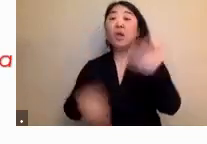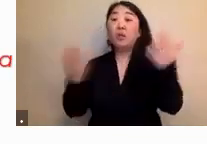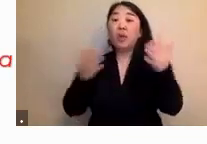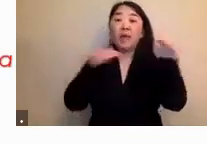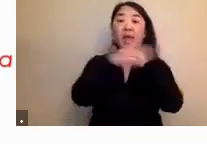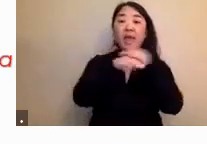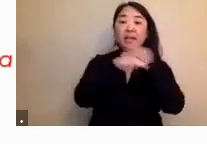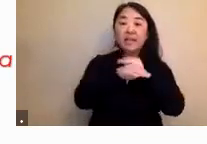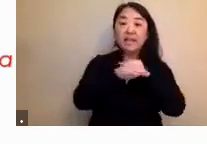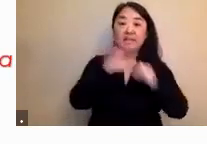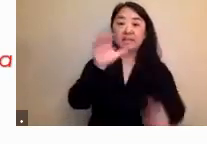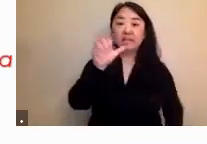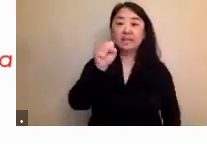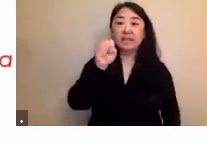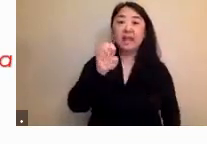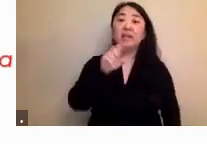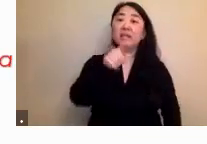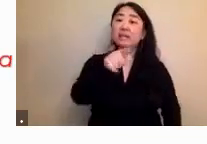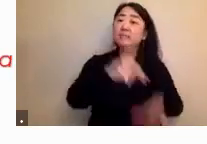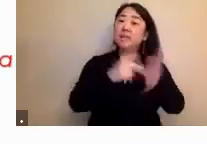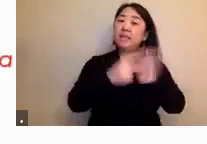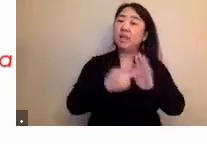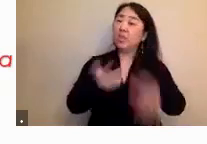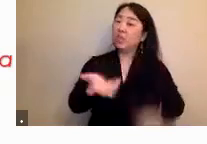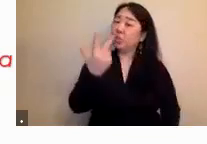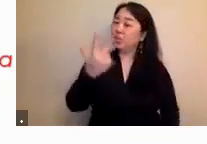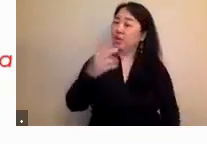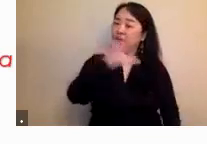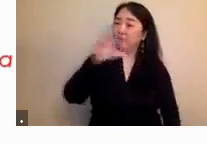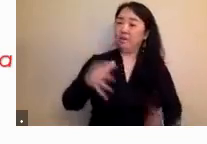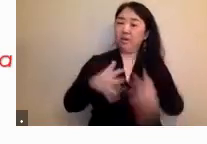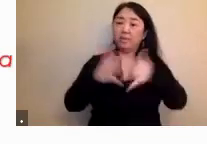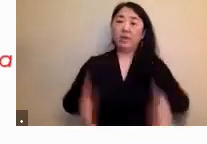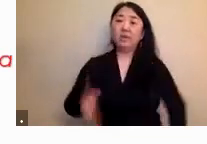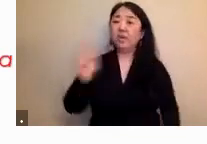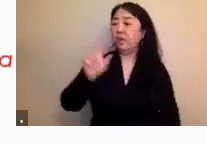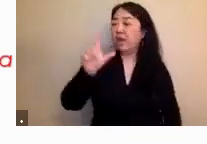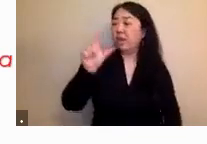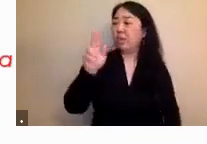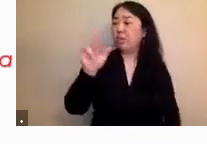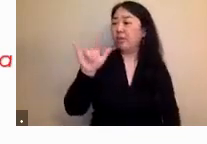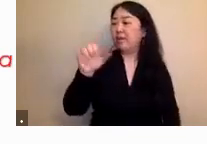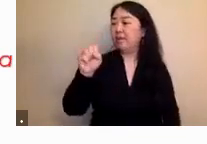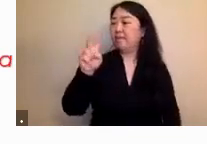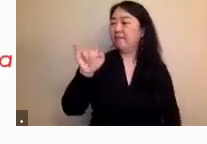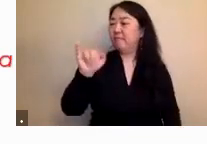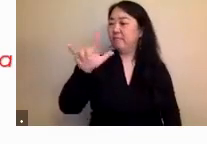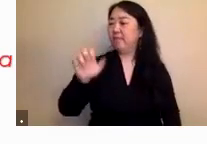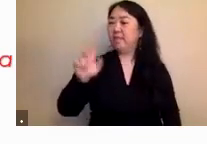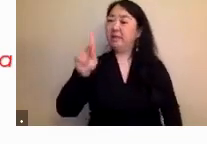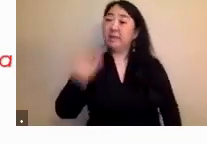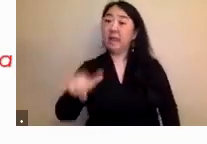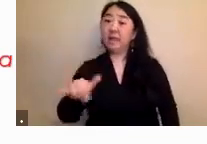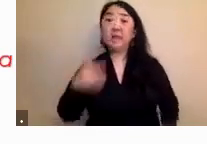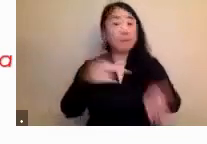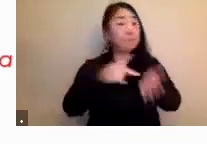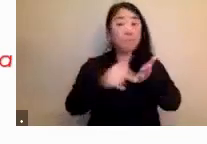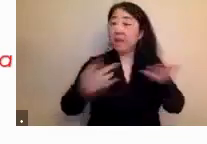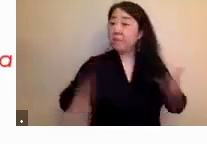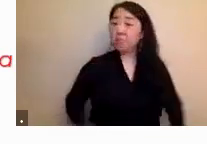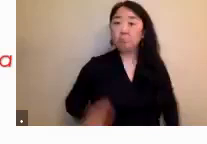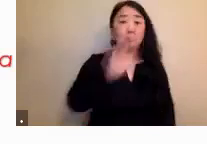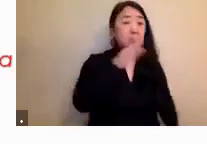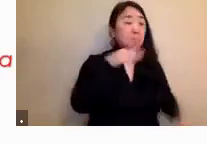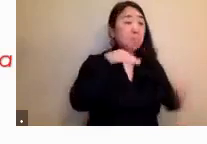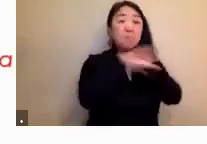case. This is with regards to three African Americans in Louisville, Kentucky, who had paid their fare and entered